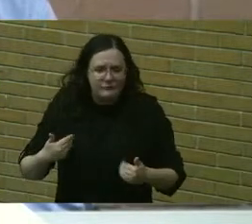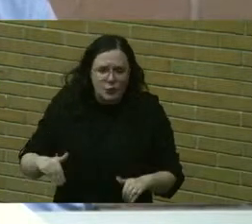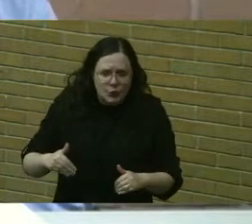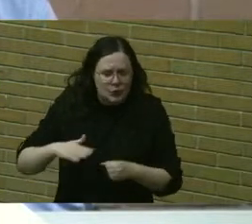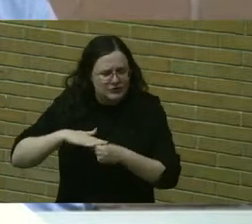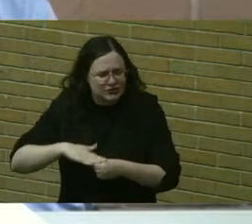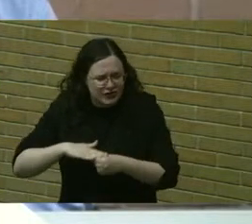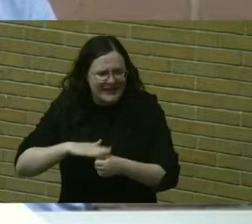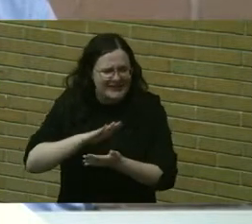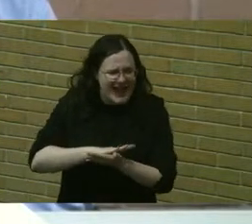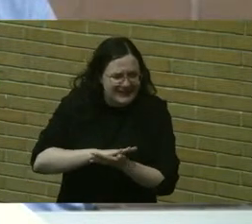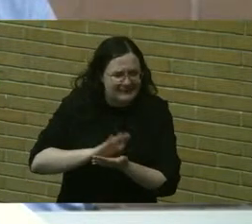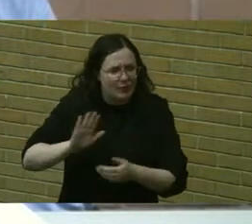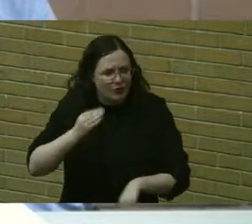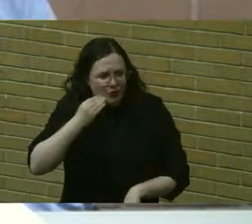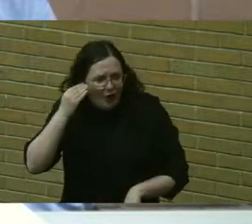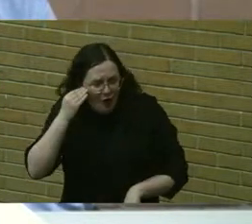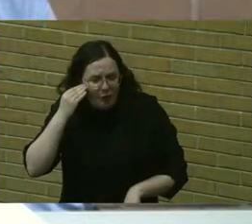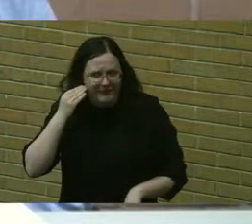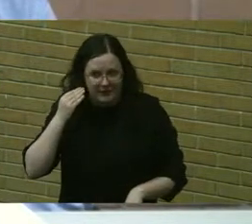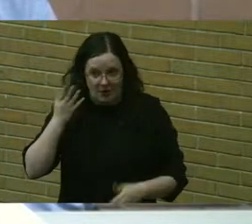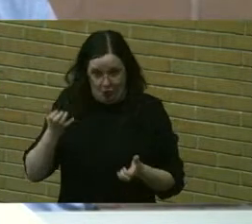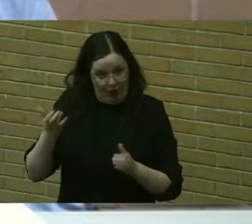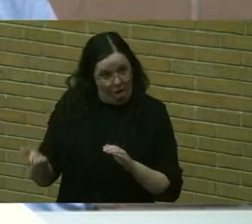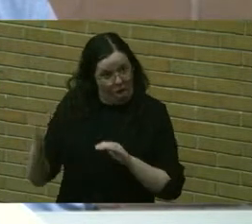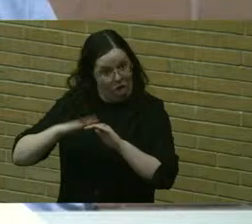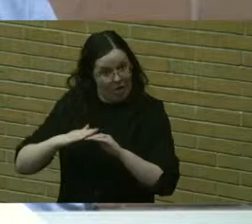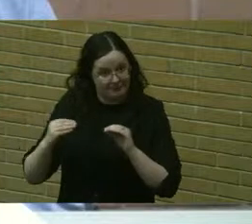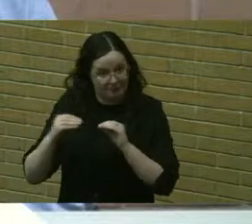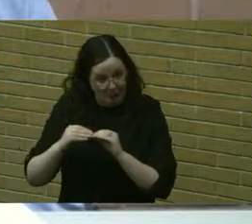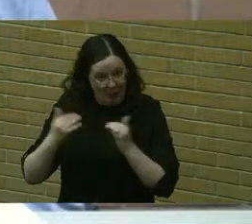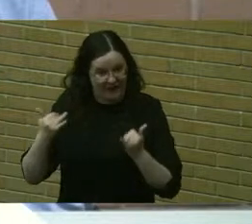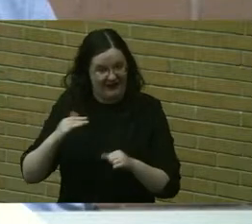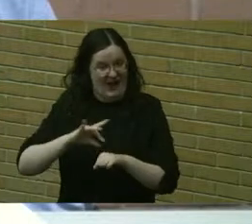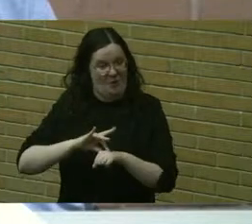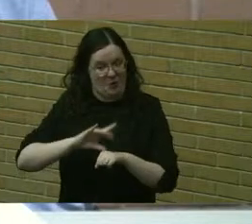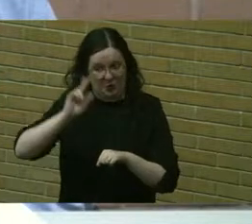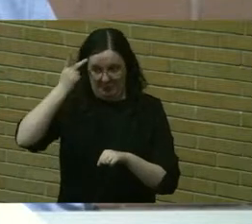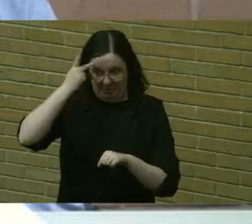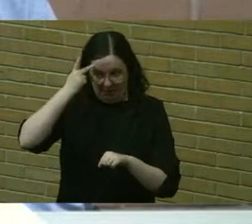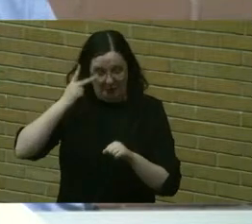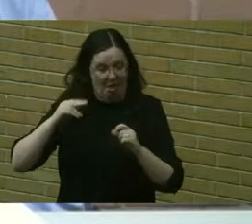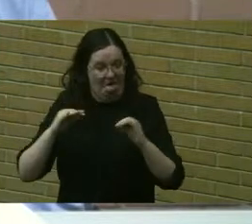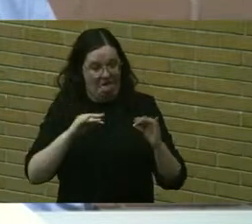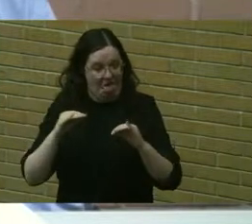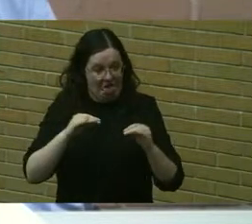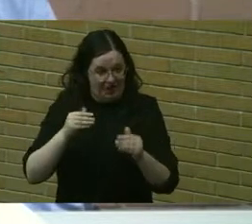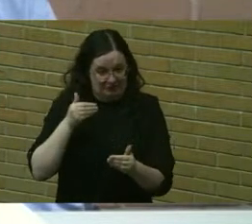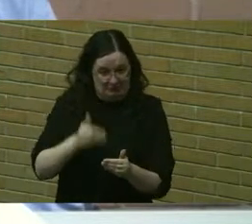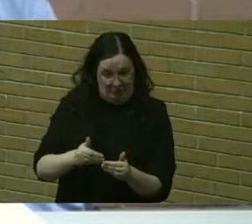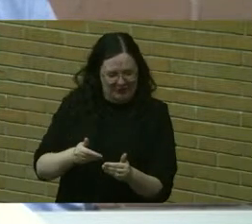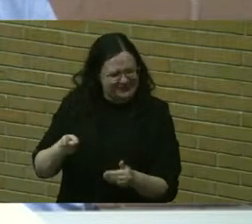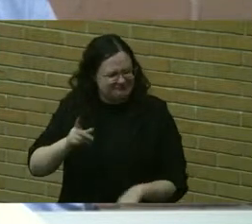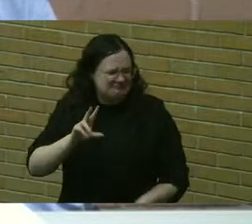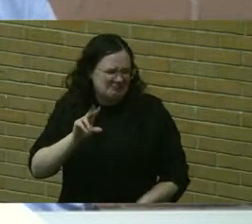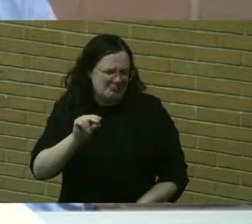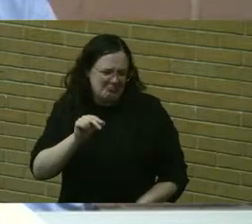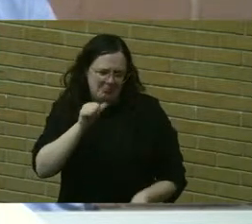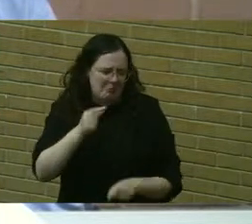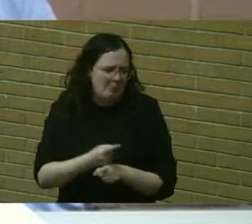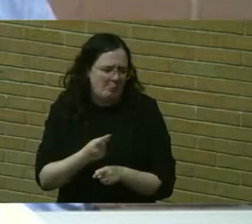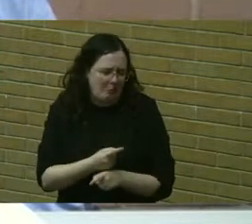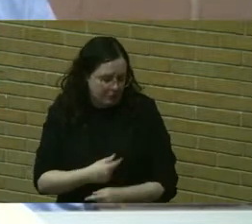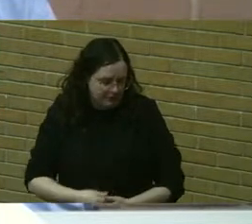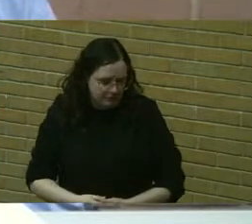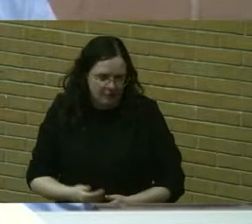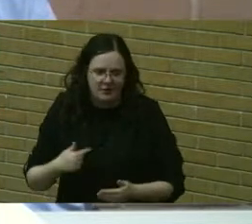home. Do we really want to pile on by adding geopolitical positions nearby? I think not, and I encourage you to